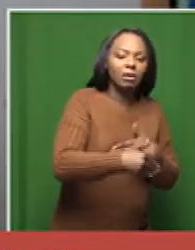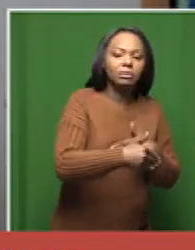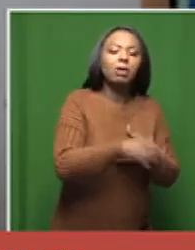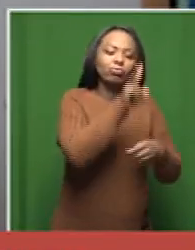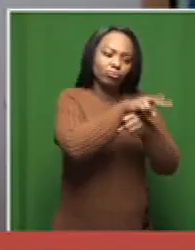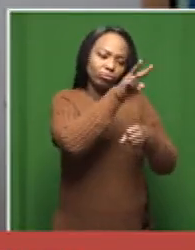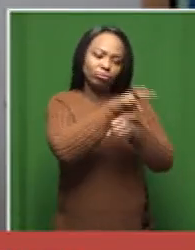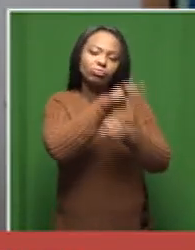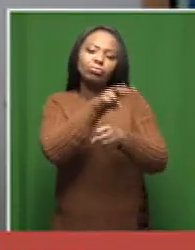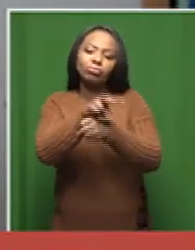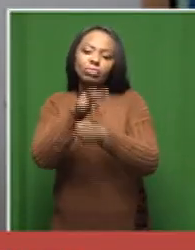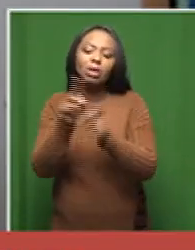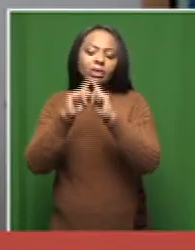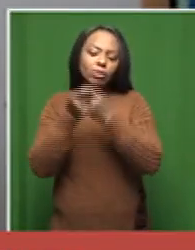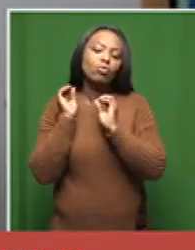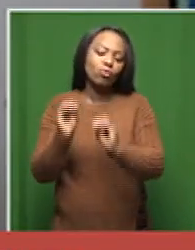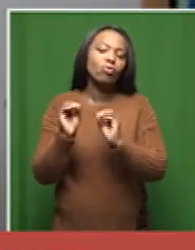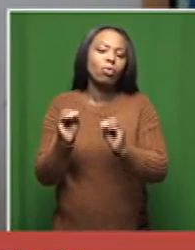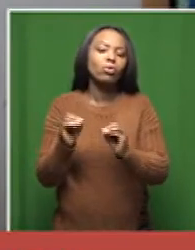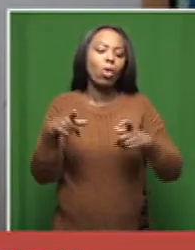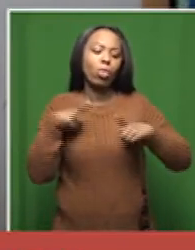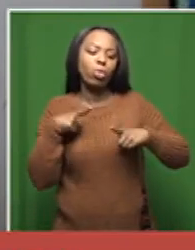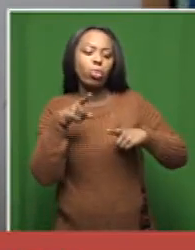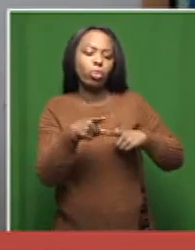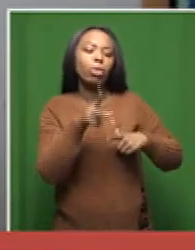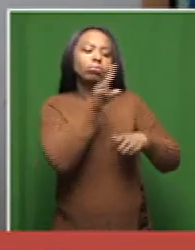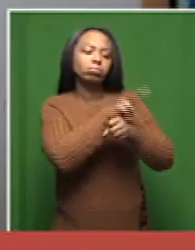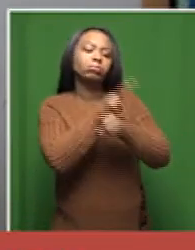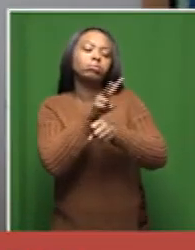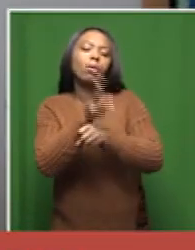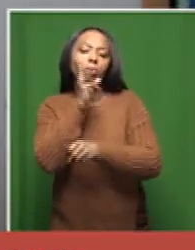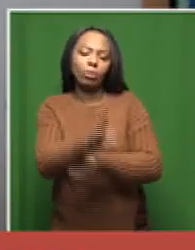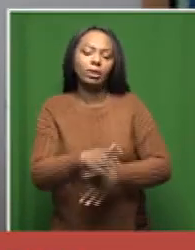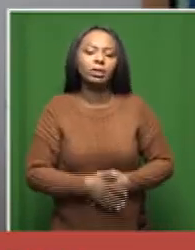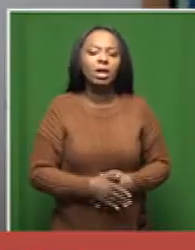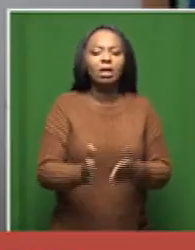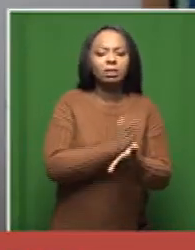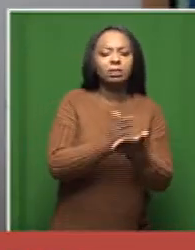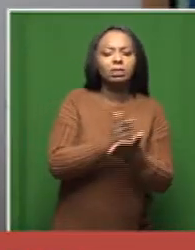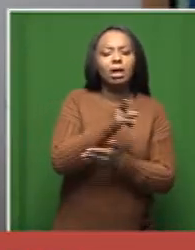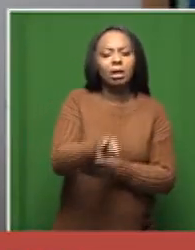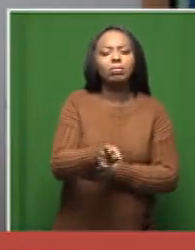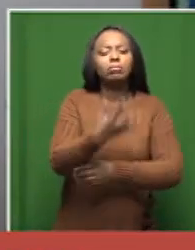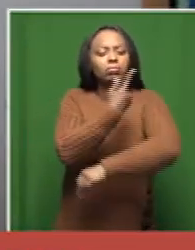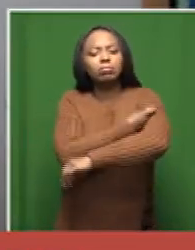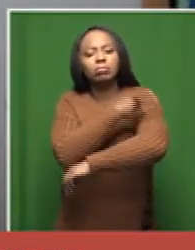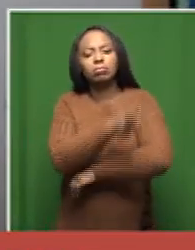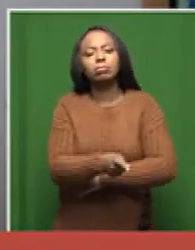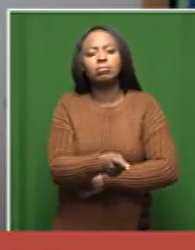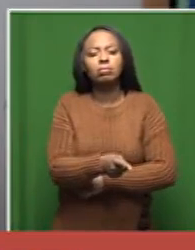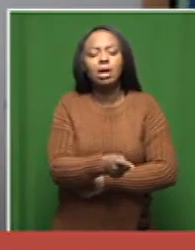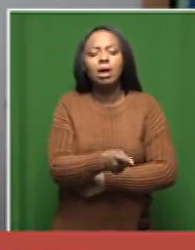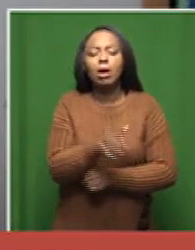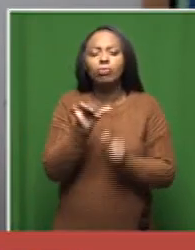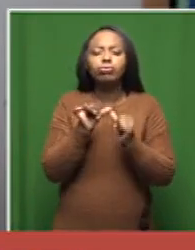of those. There have been a few of the healthcare workers who've been vaccinated who have still got infected, what we call breakthrough